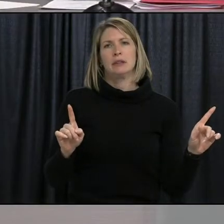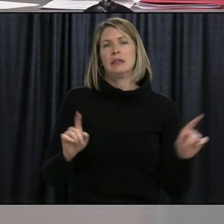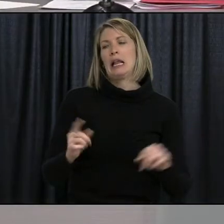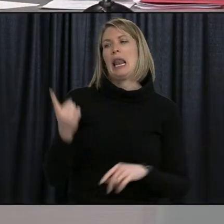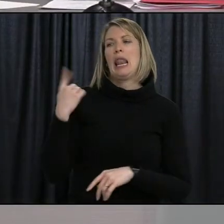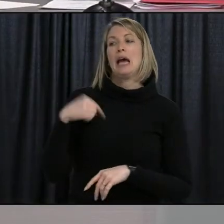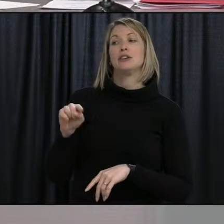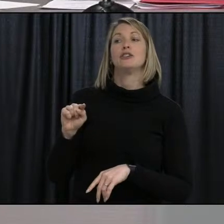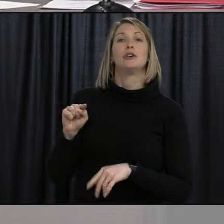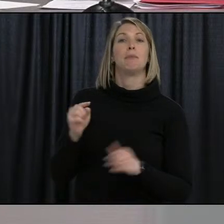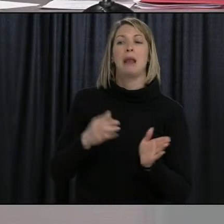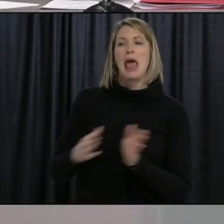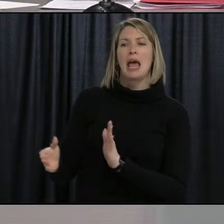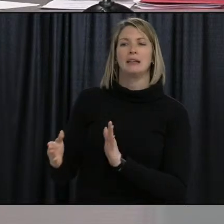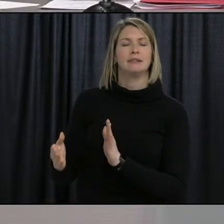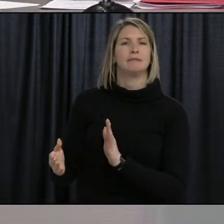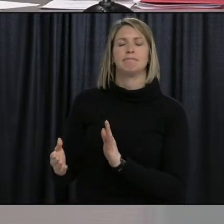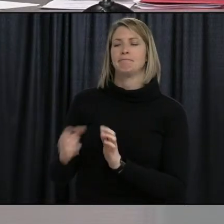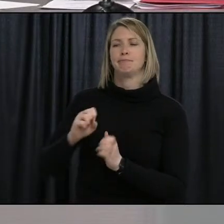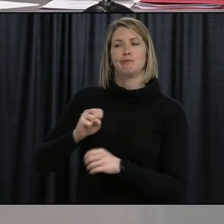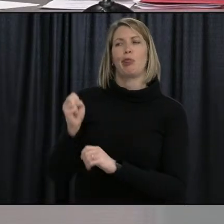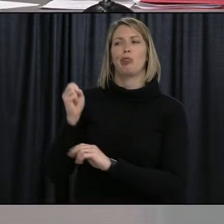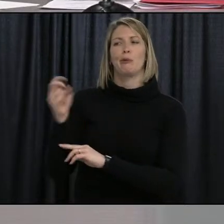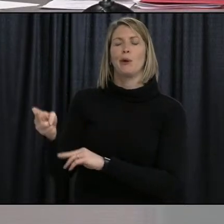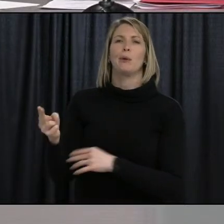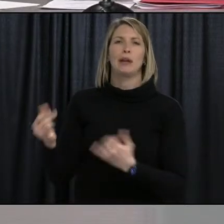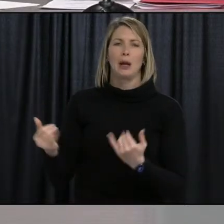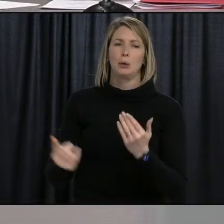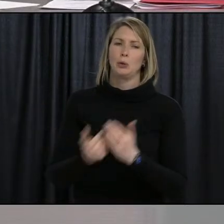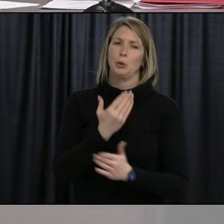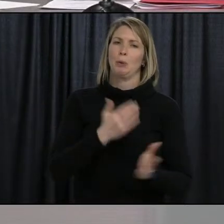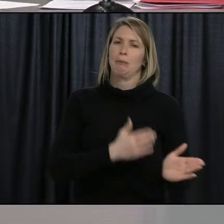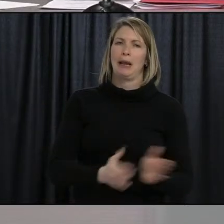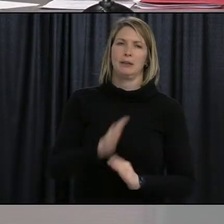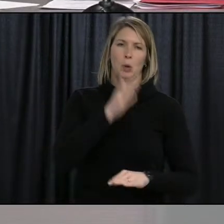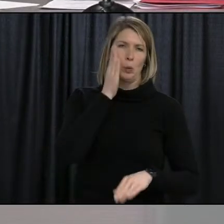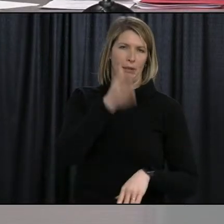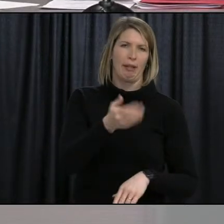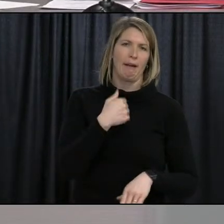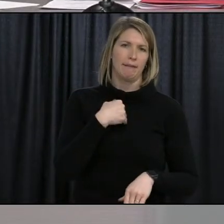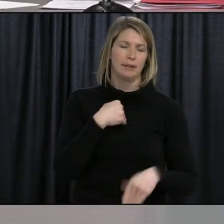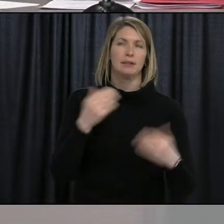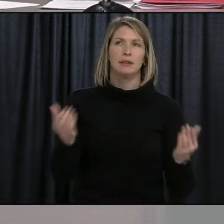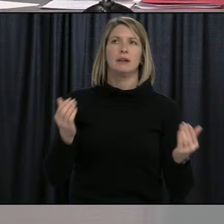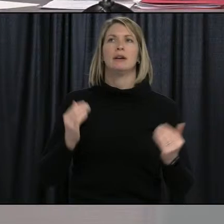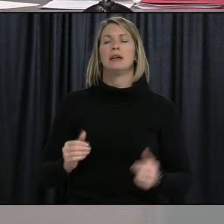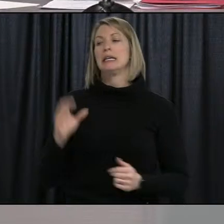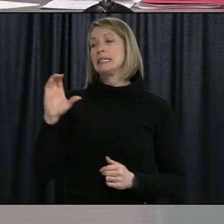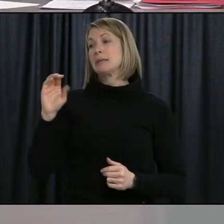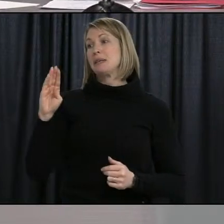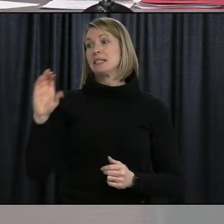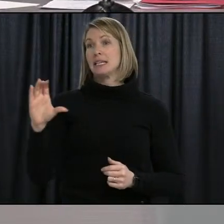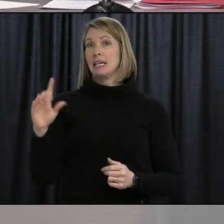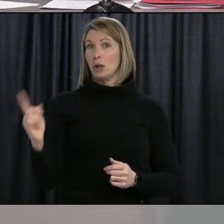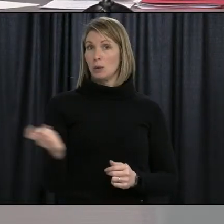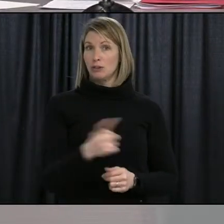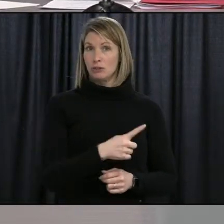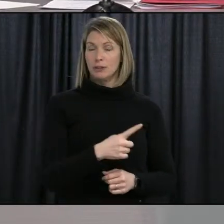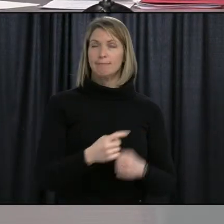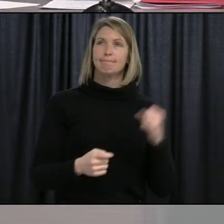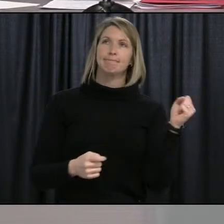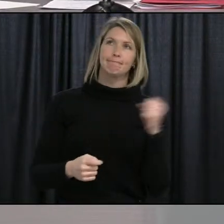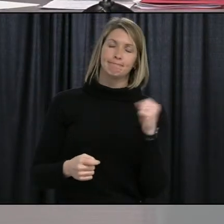Thank you. Mark Quinn with CBC, do you have a final question? Yes, I do. Thank you. With the target